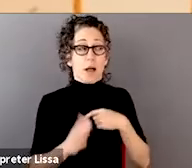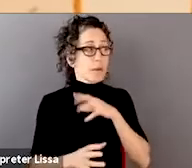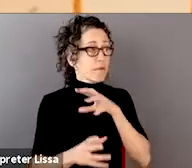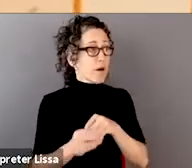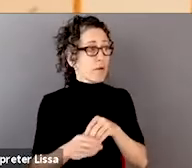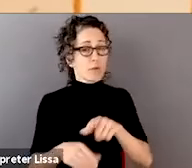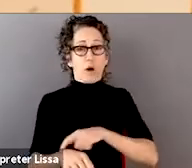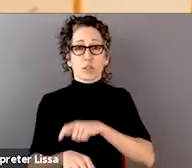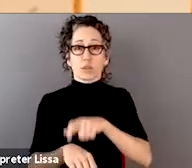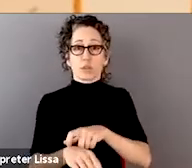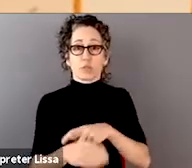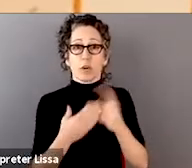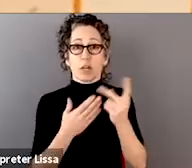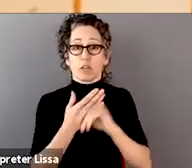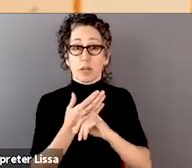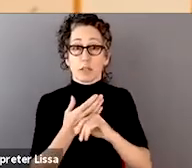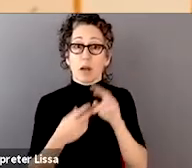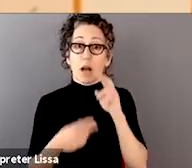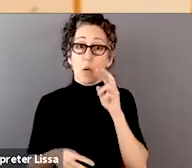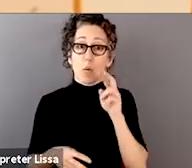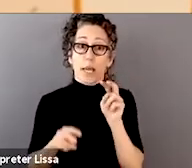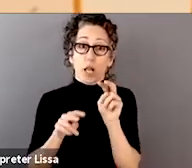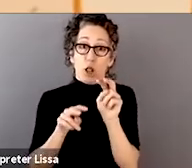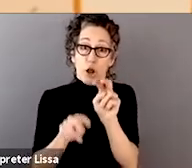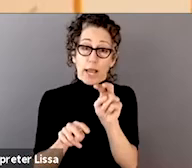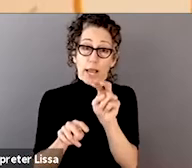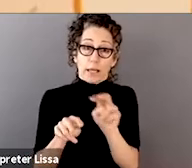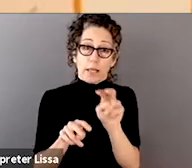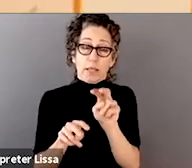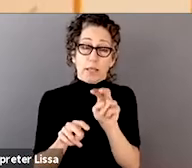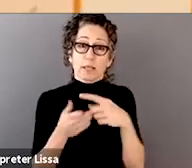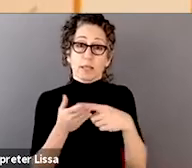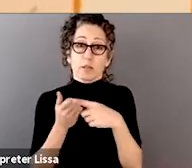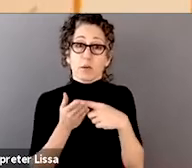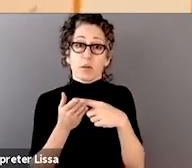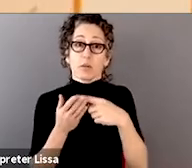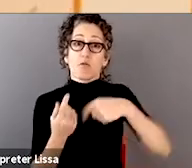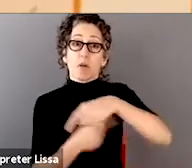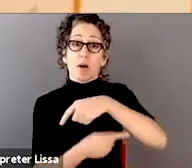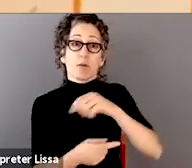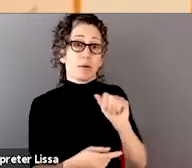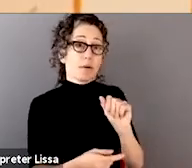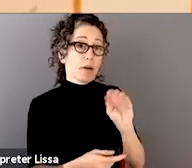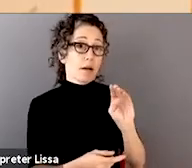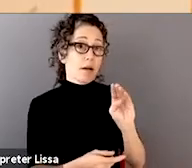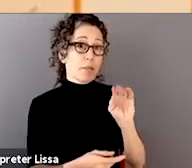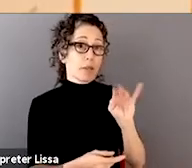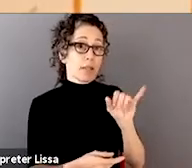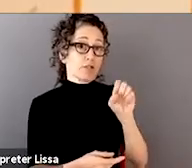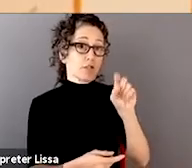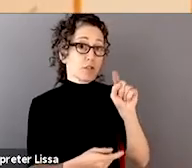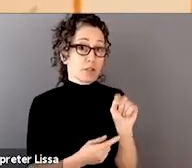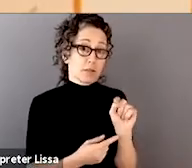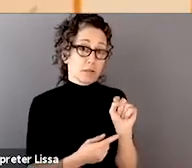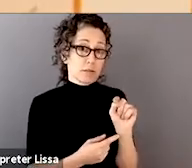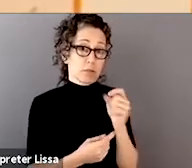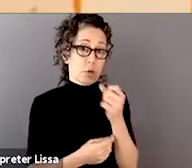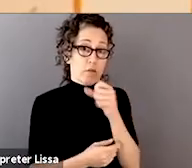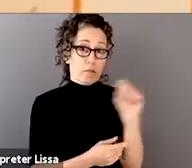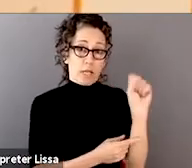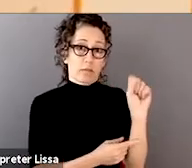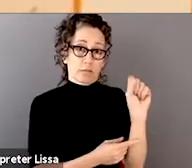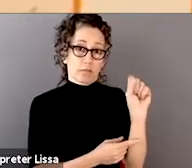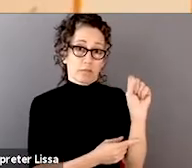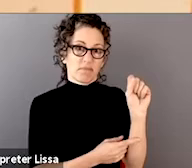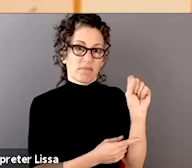long-term project that is looking at the discourse surrounding the abolitionist movement of the 19th century United States. And one of